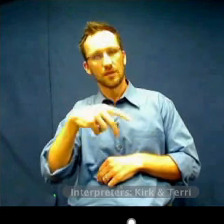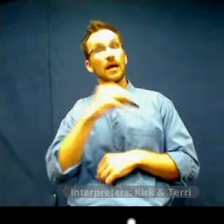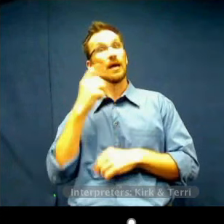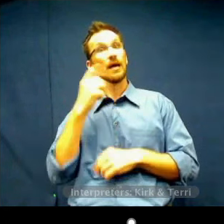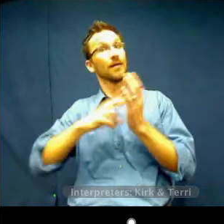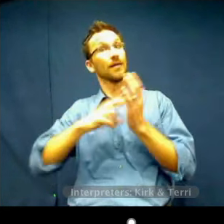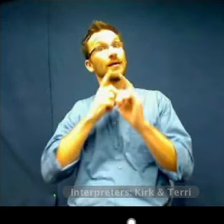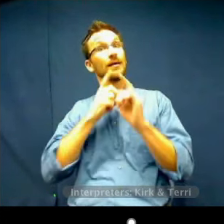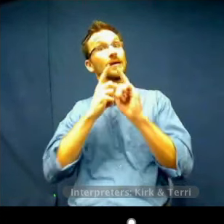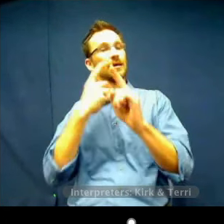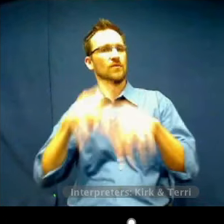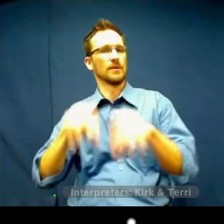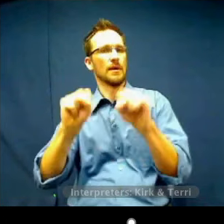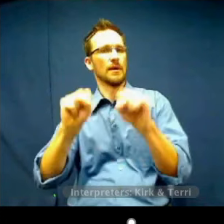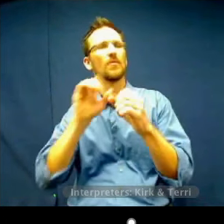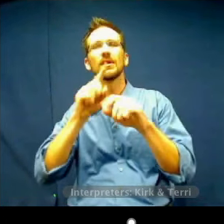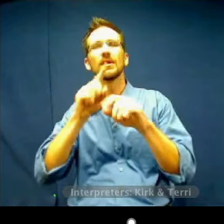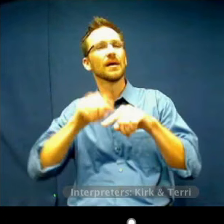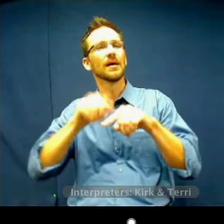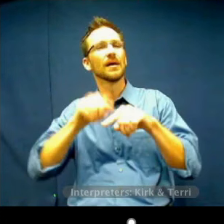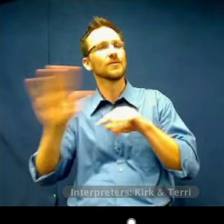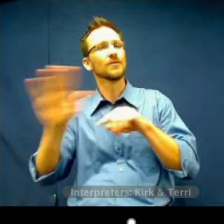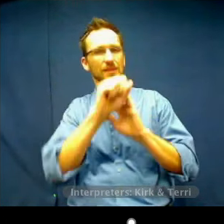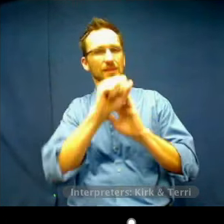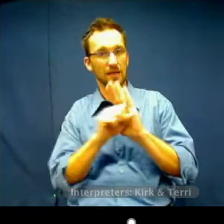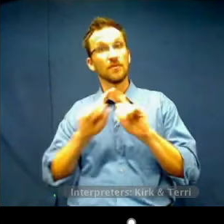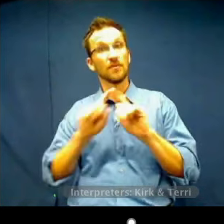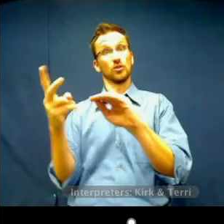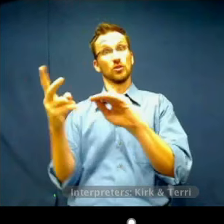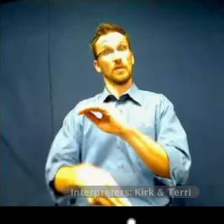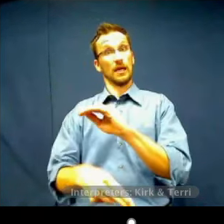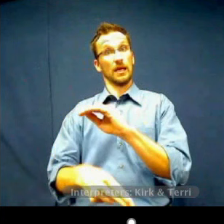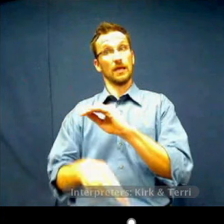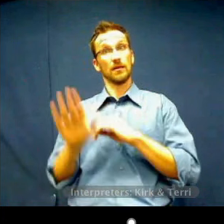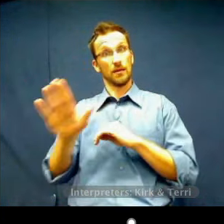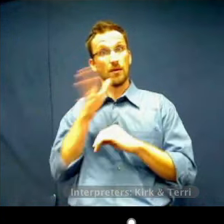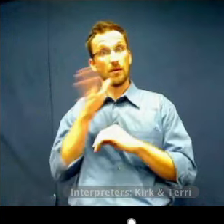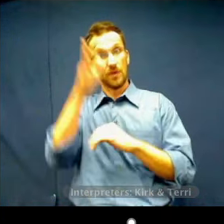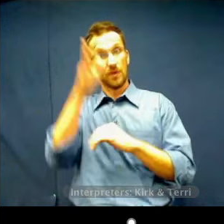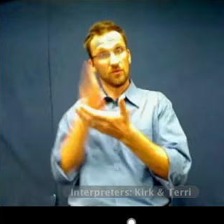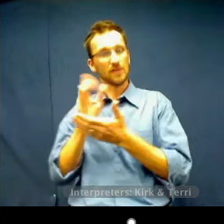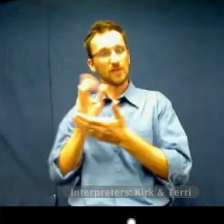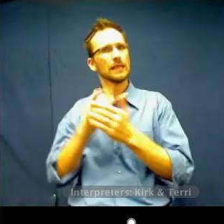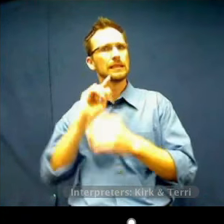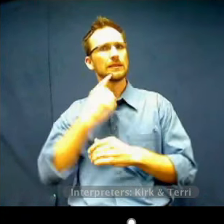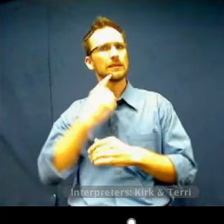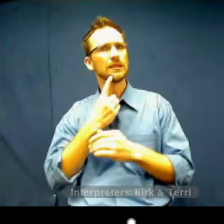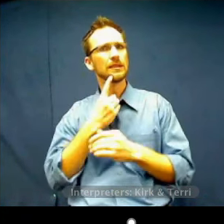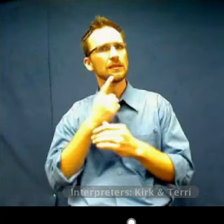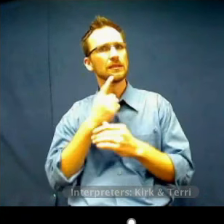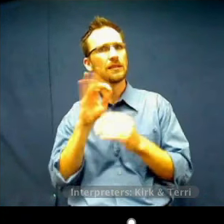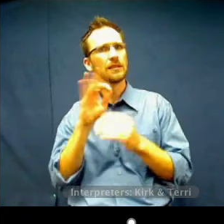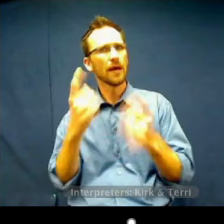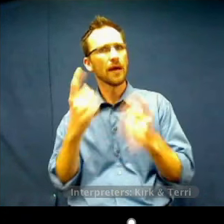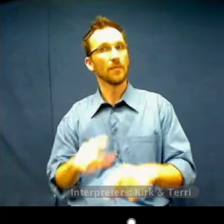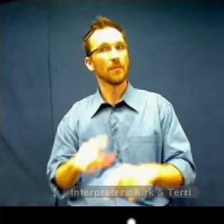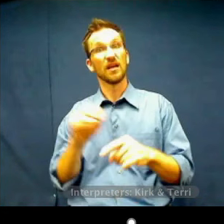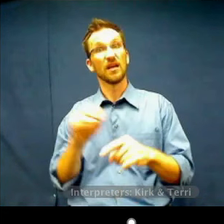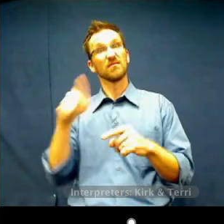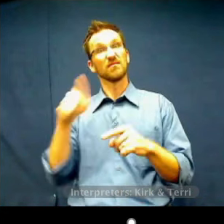But a termination of parental rights is a very serious matter. And it can be devastating to the parents.